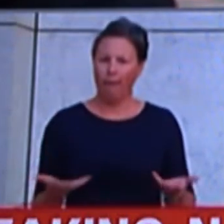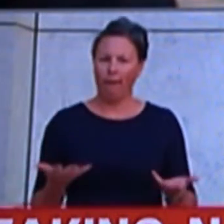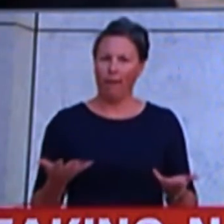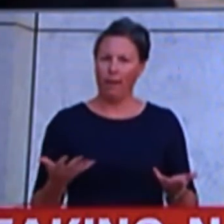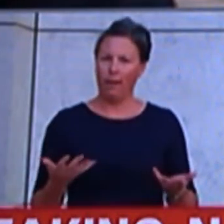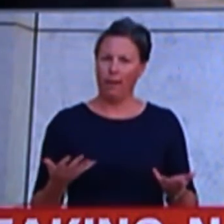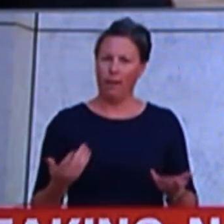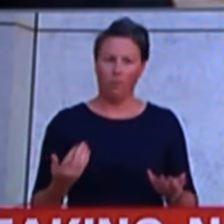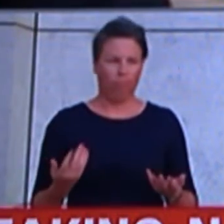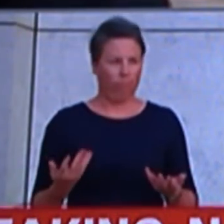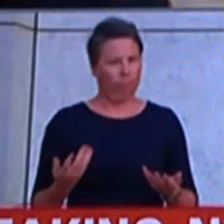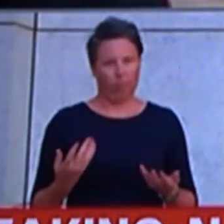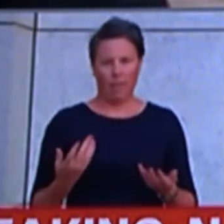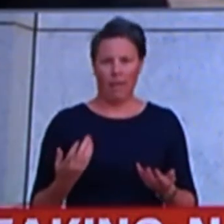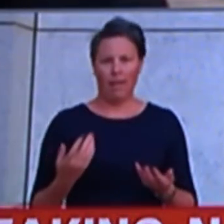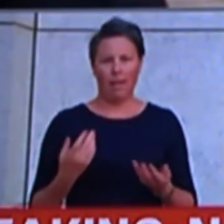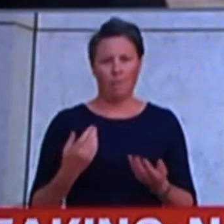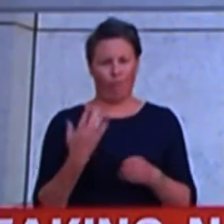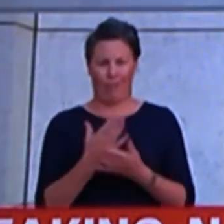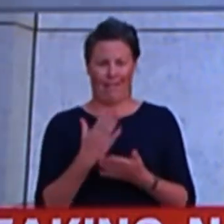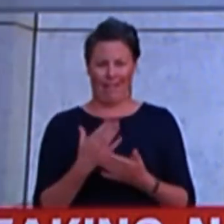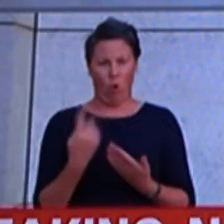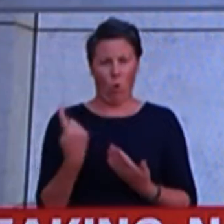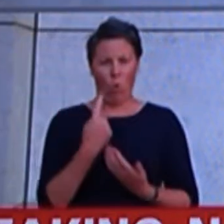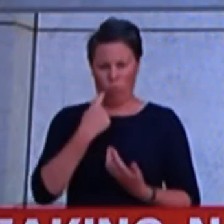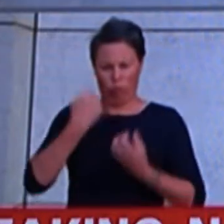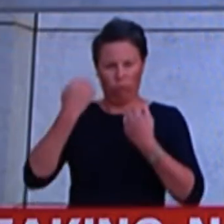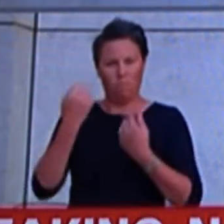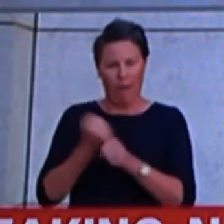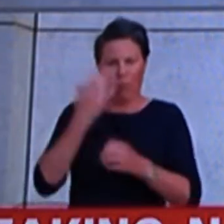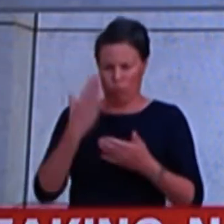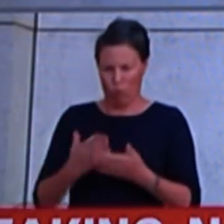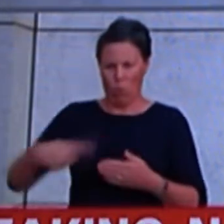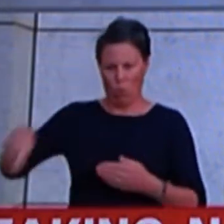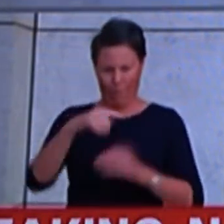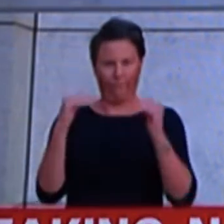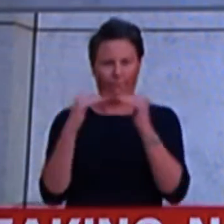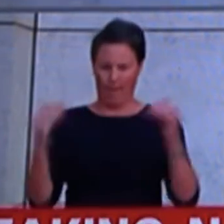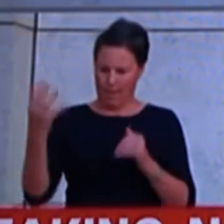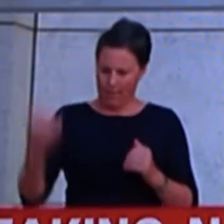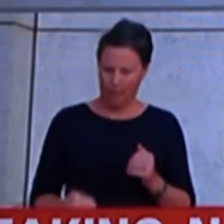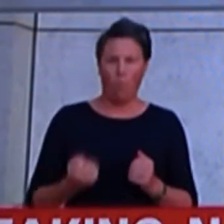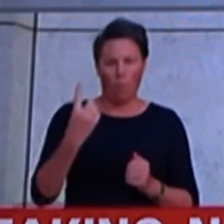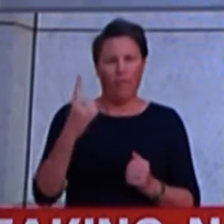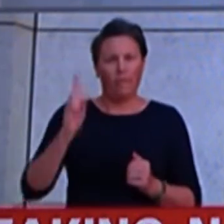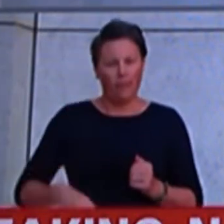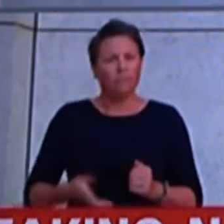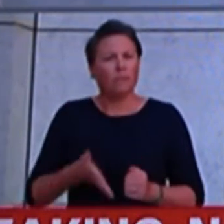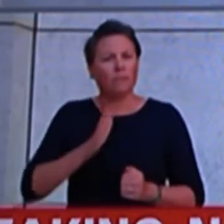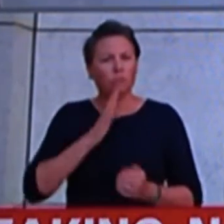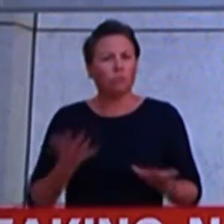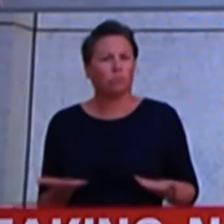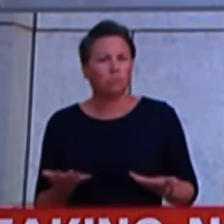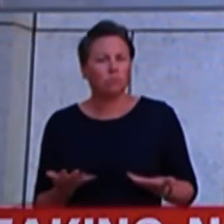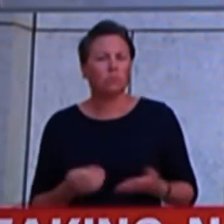be very much at the goodwill of the employer. Well, you'd be raising two separate cases. I'd be concerned about any behaviour